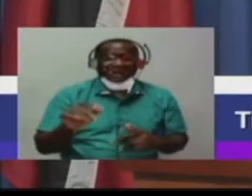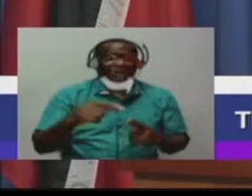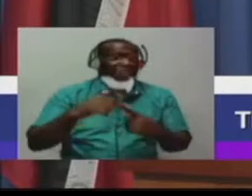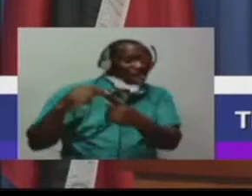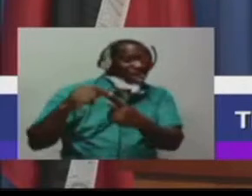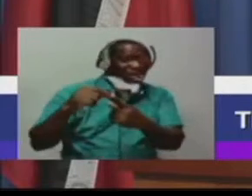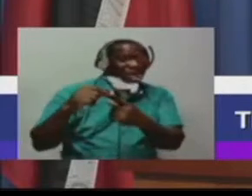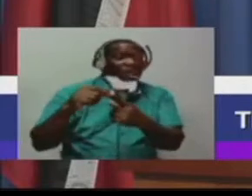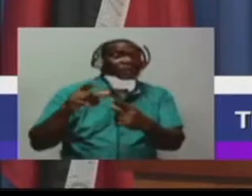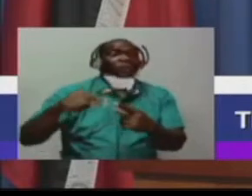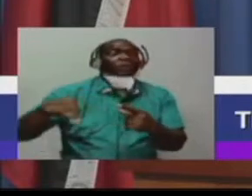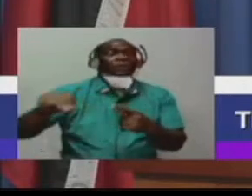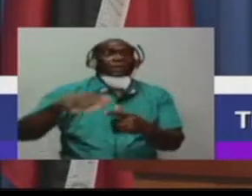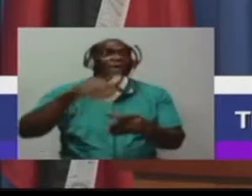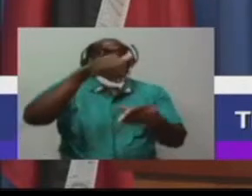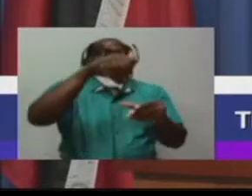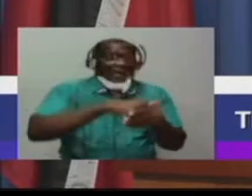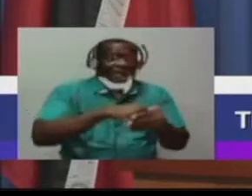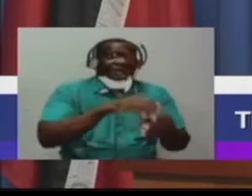are unvaccinated.